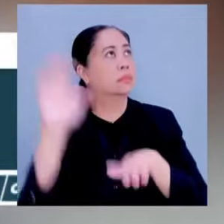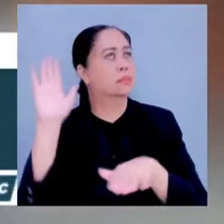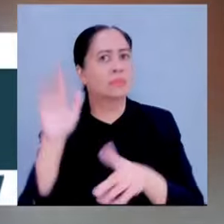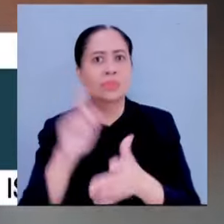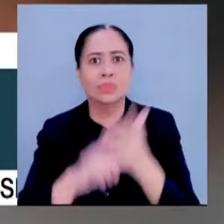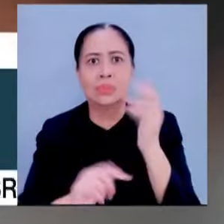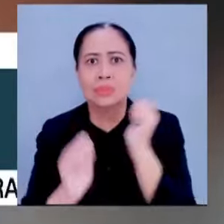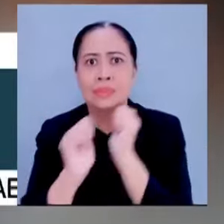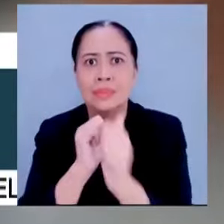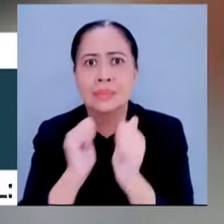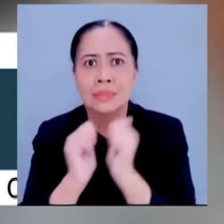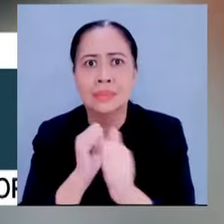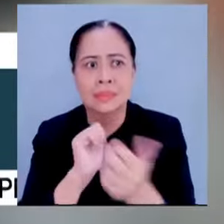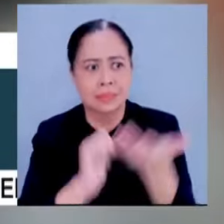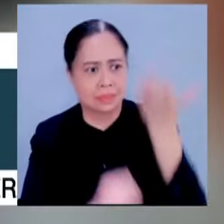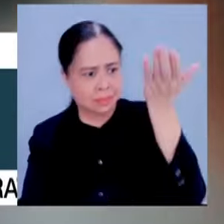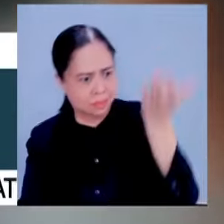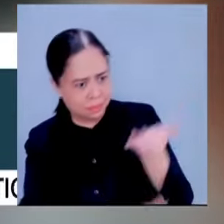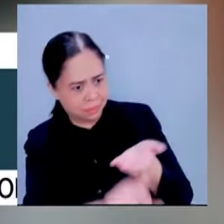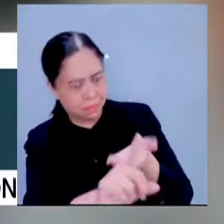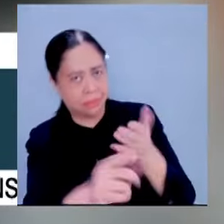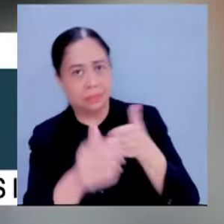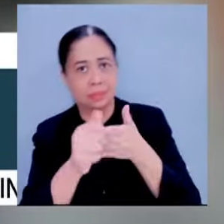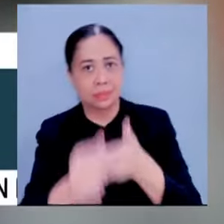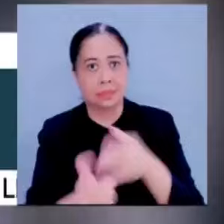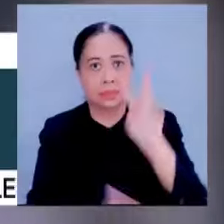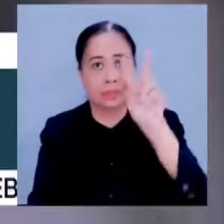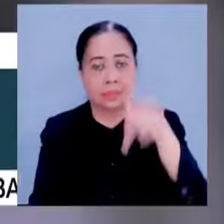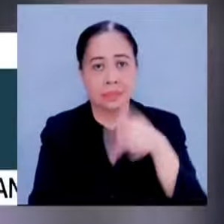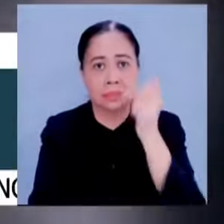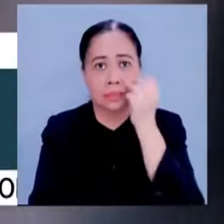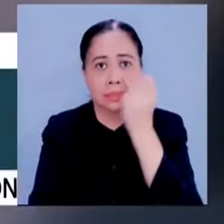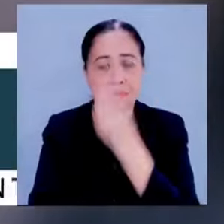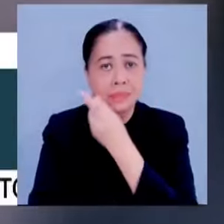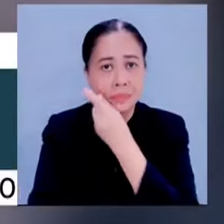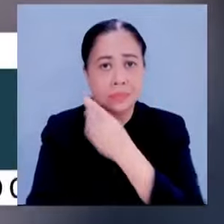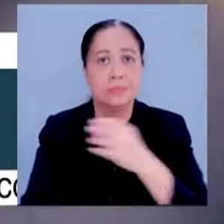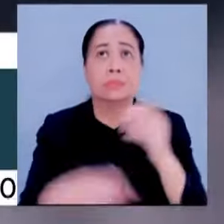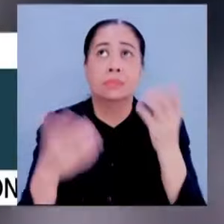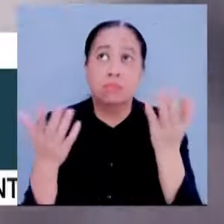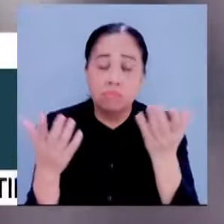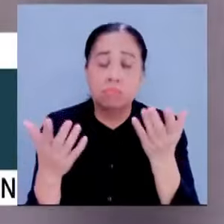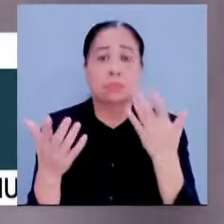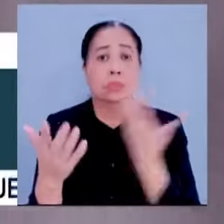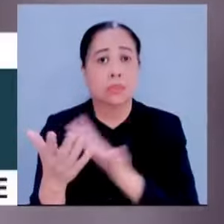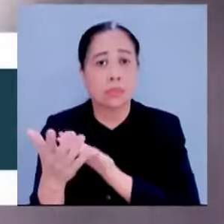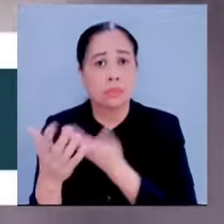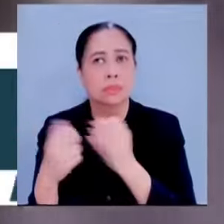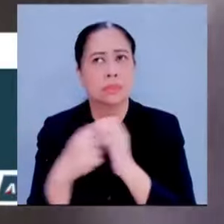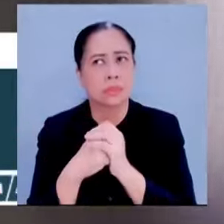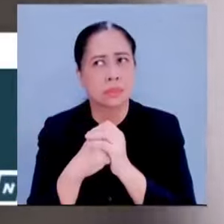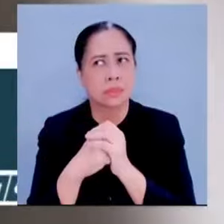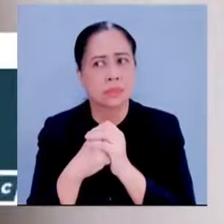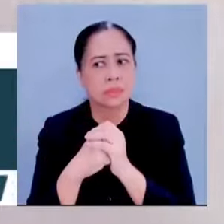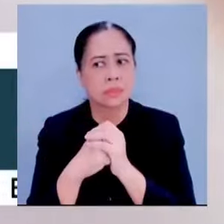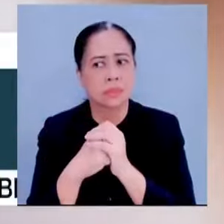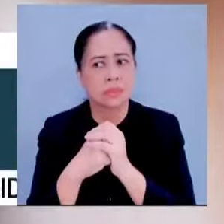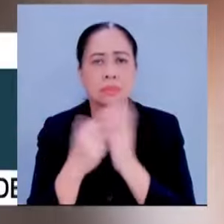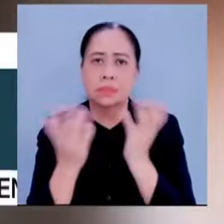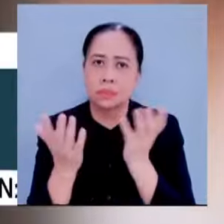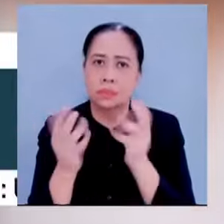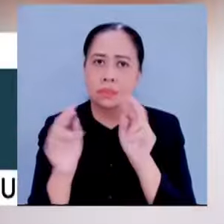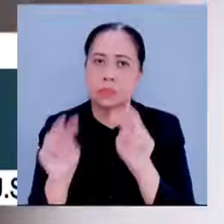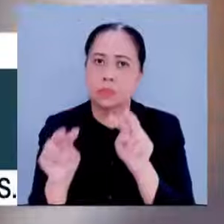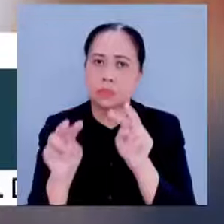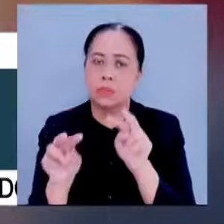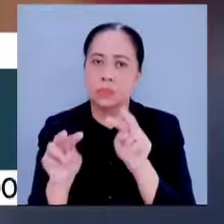say of a leader like a VP Duterte? So we are, of course, watching